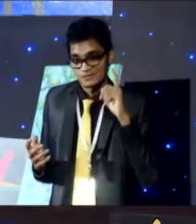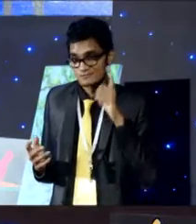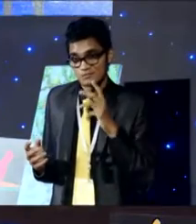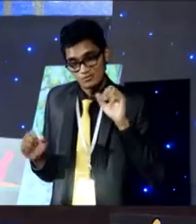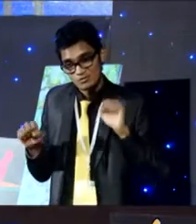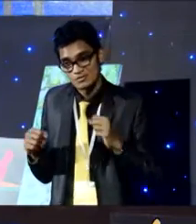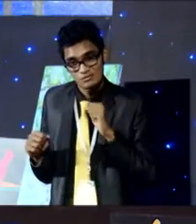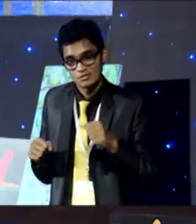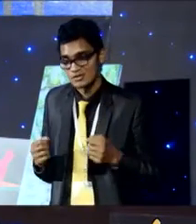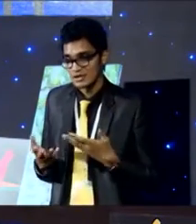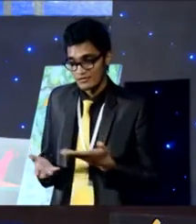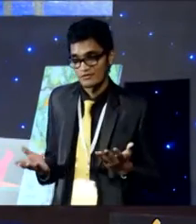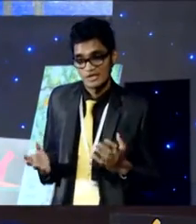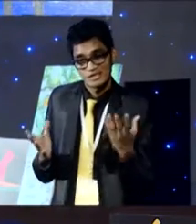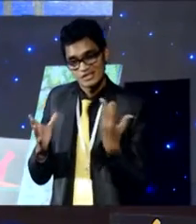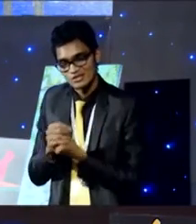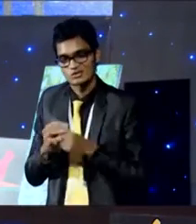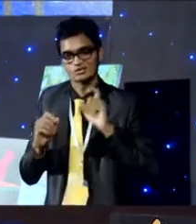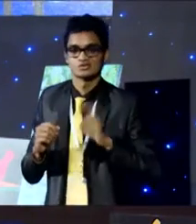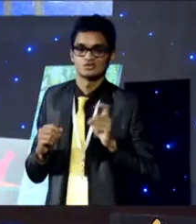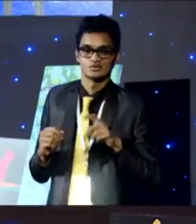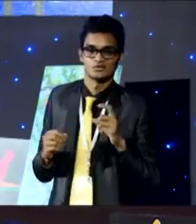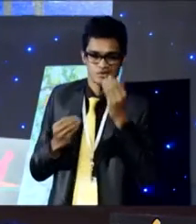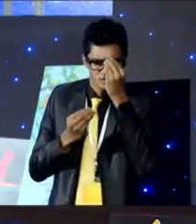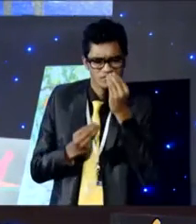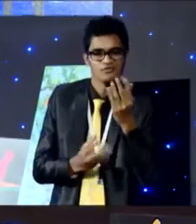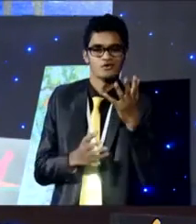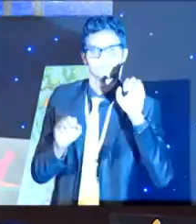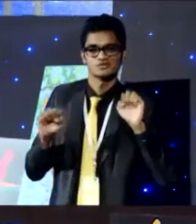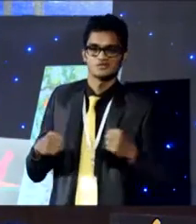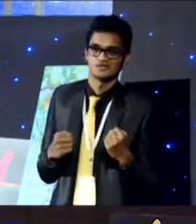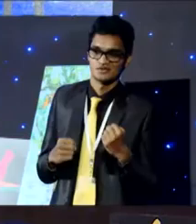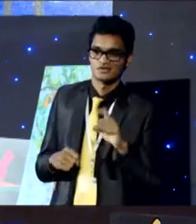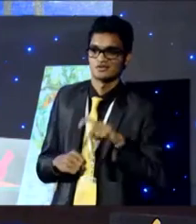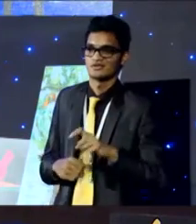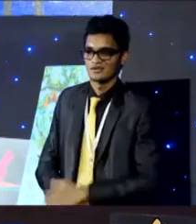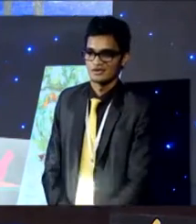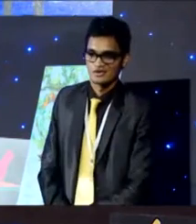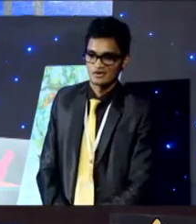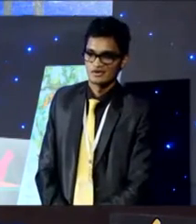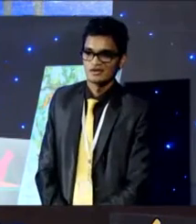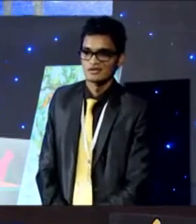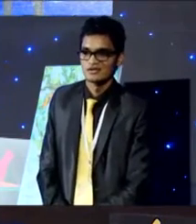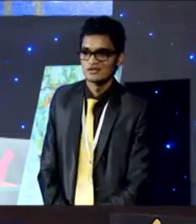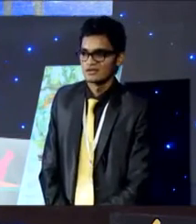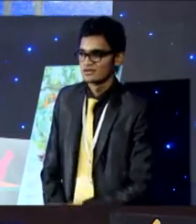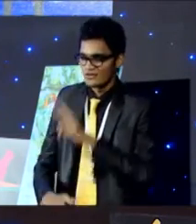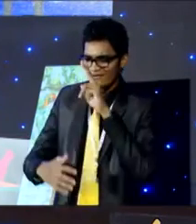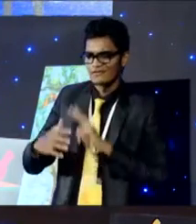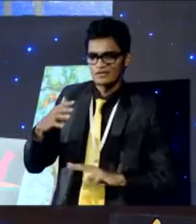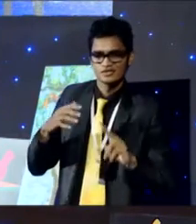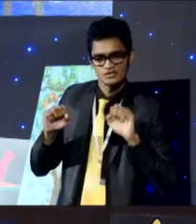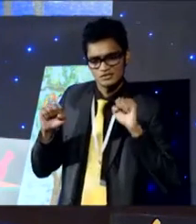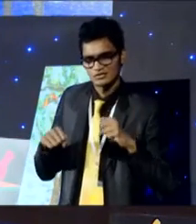that is the journey, and that is the time, I think, we make this as a mission, as something that we are